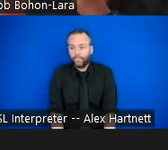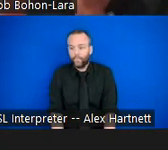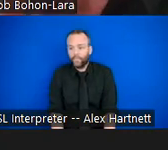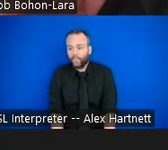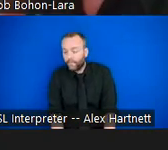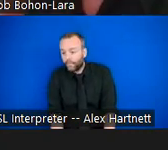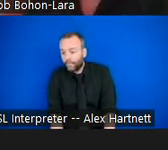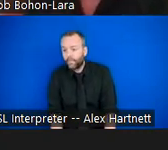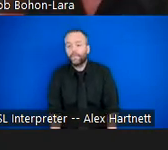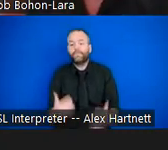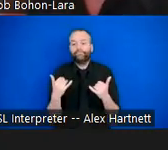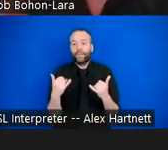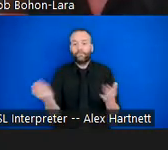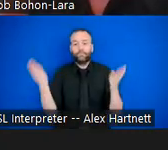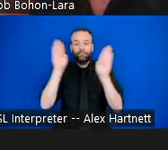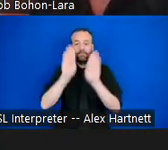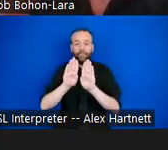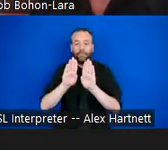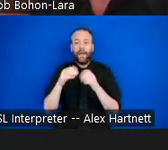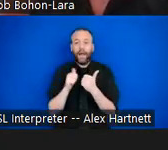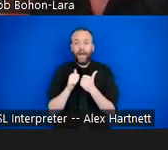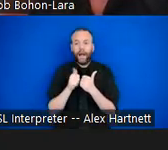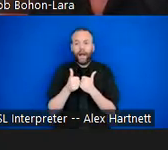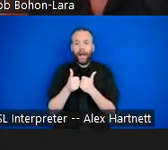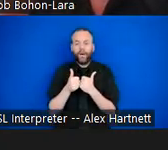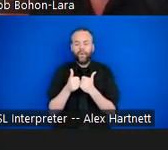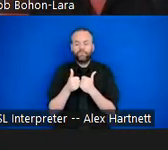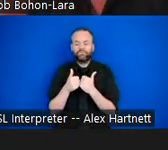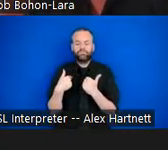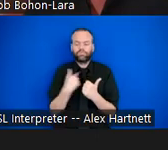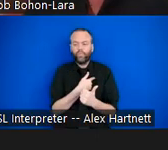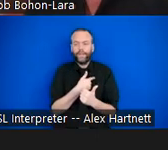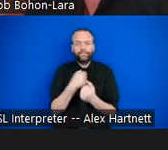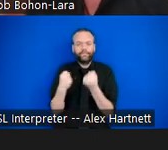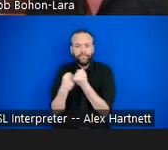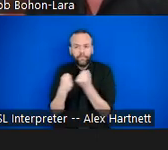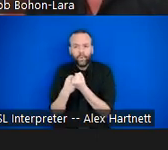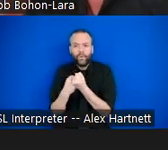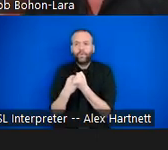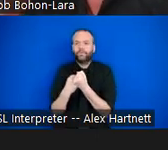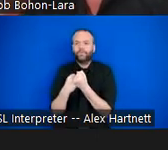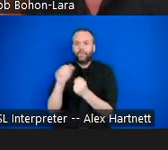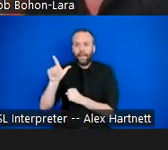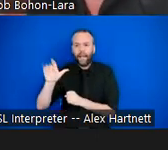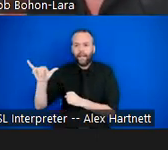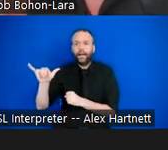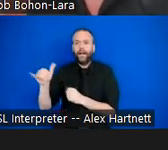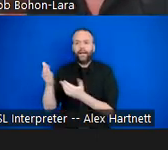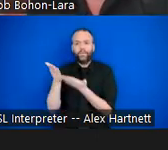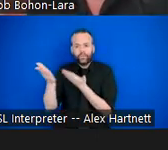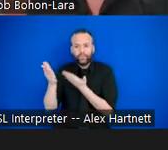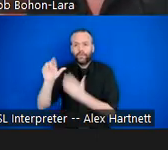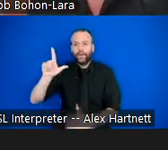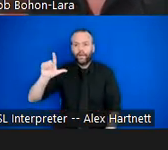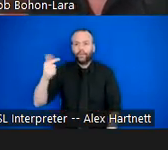So, in conclusion, how do we serve this community better? I'm hoping some of you are coming away with the realization that serving this